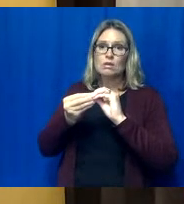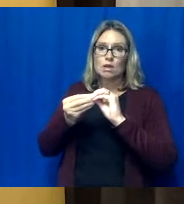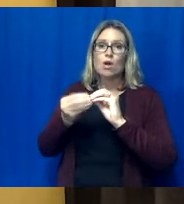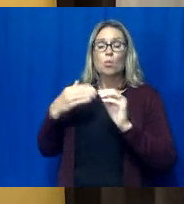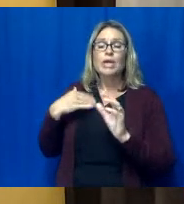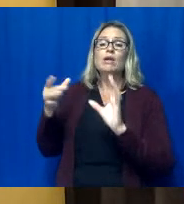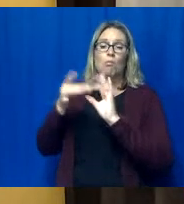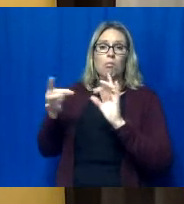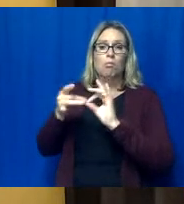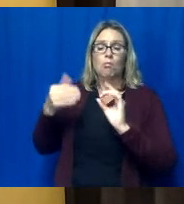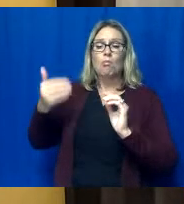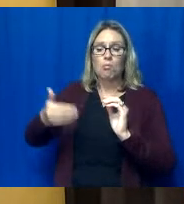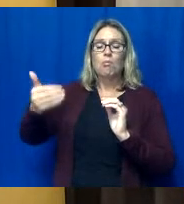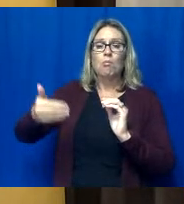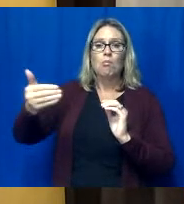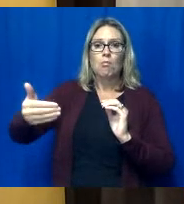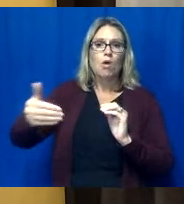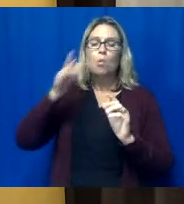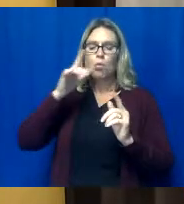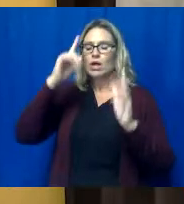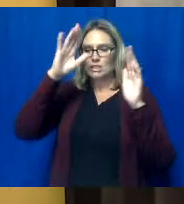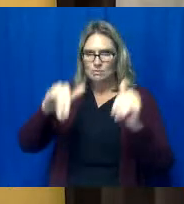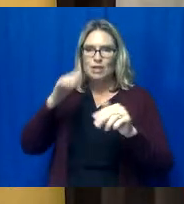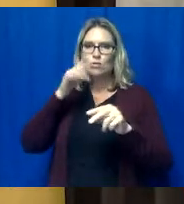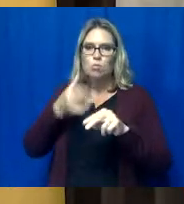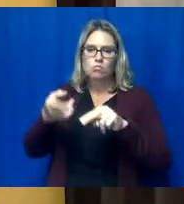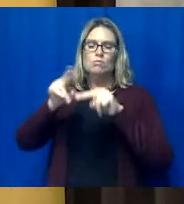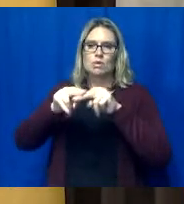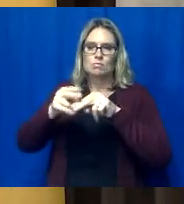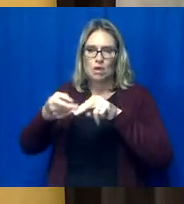that I'll maintain we expected. Okay.